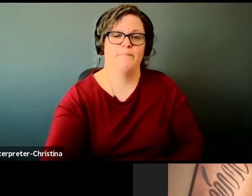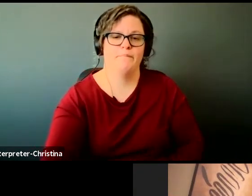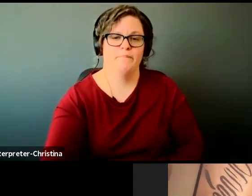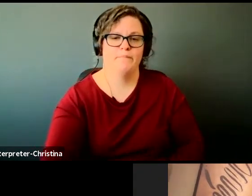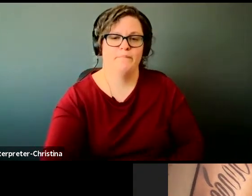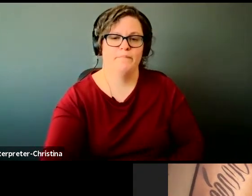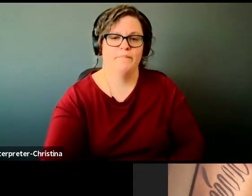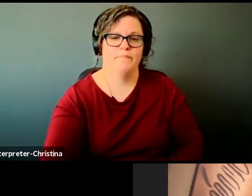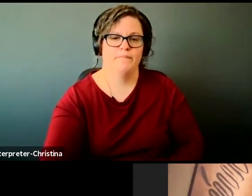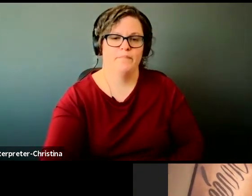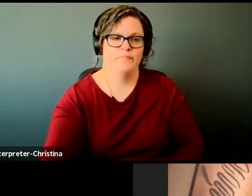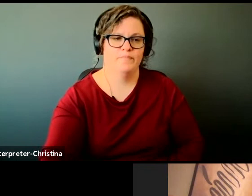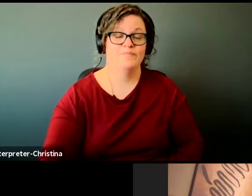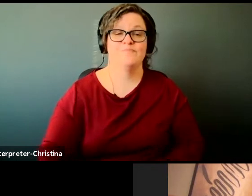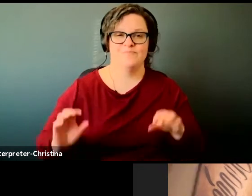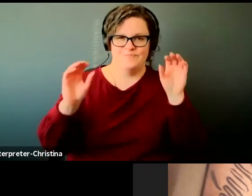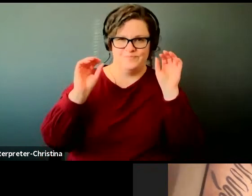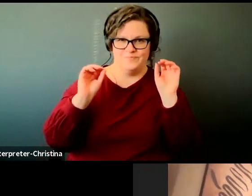Okay.